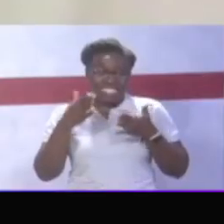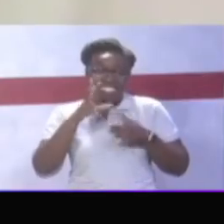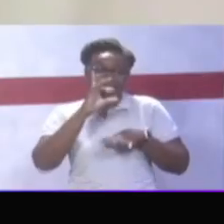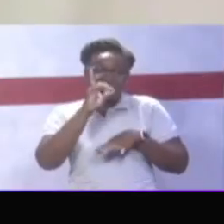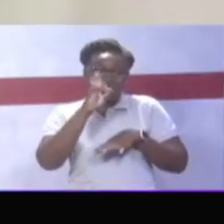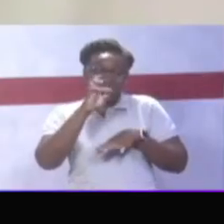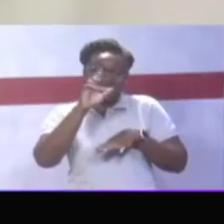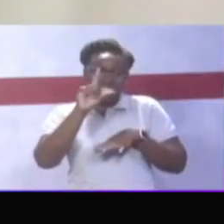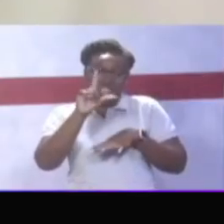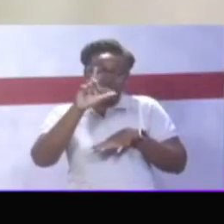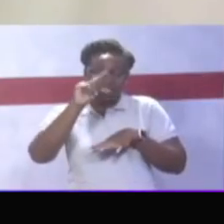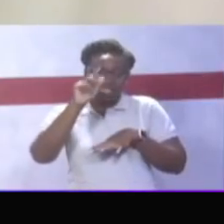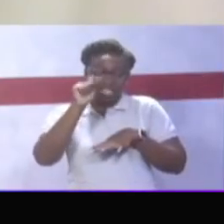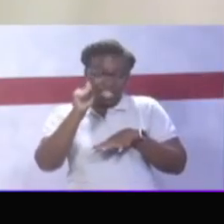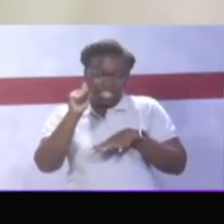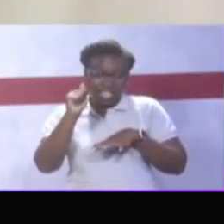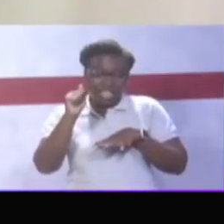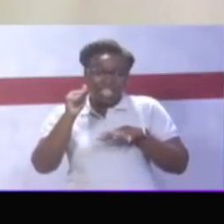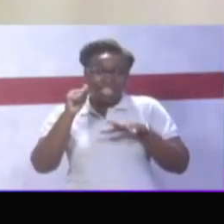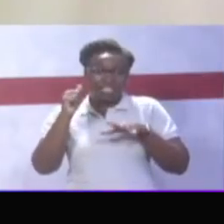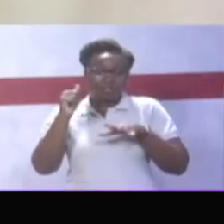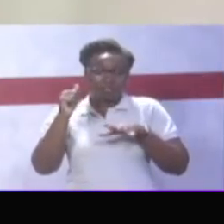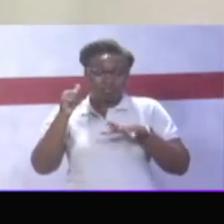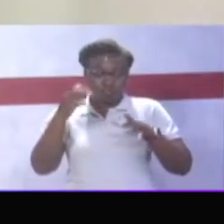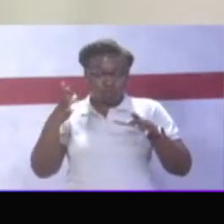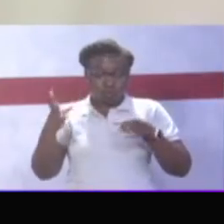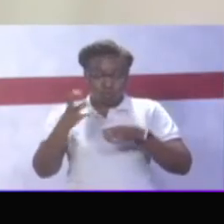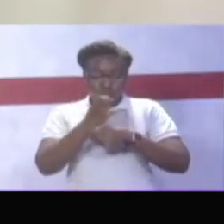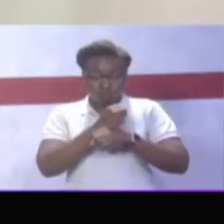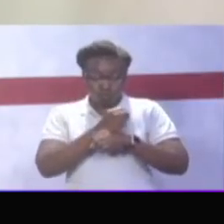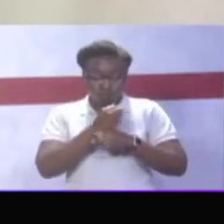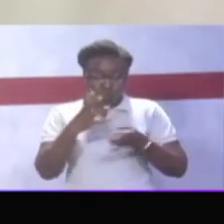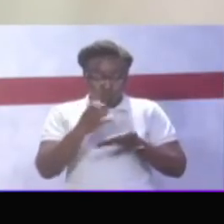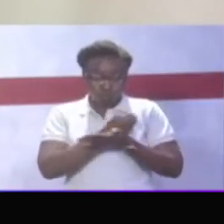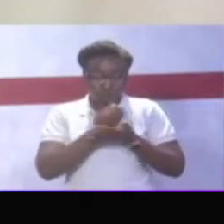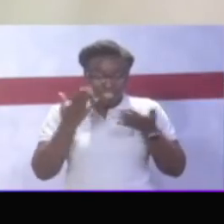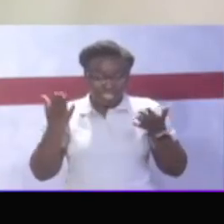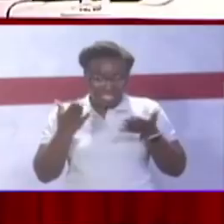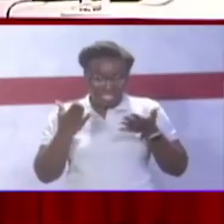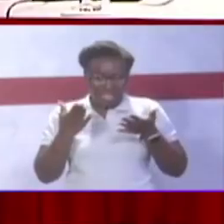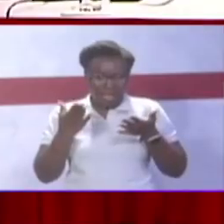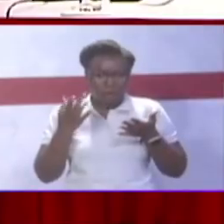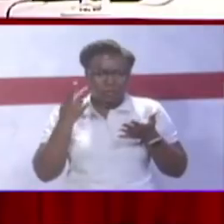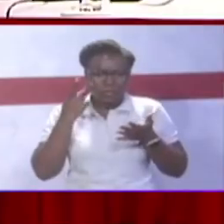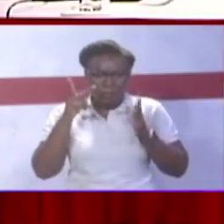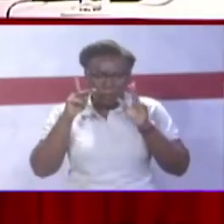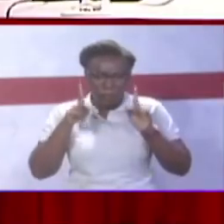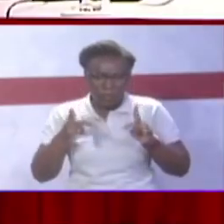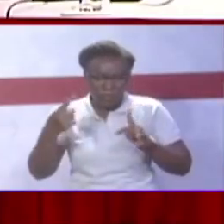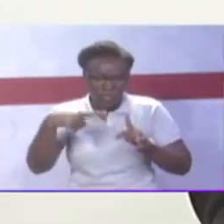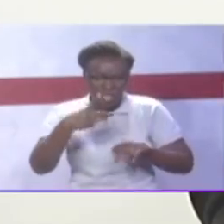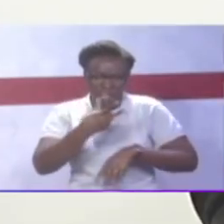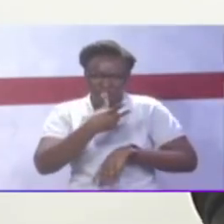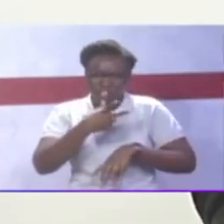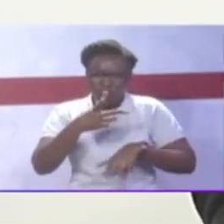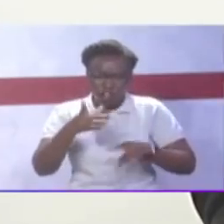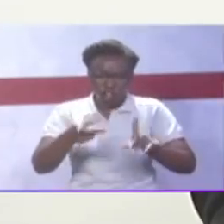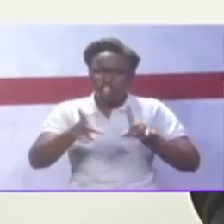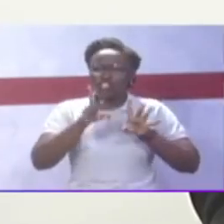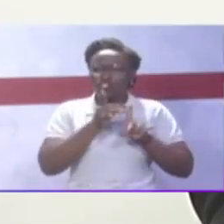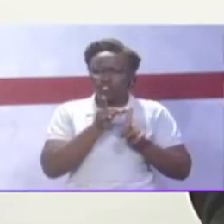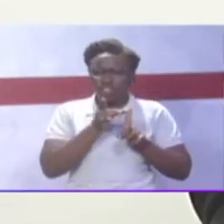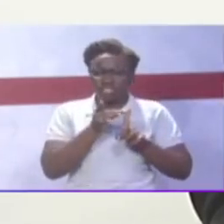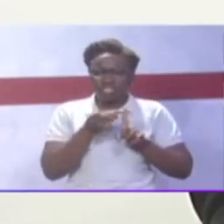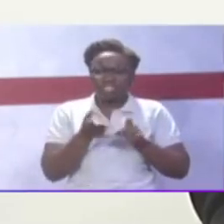where persons had COVID-19 before and then contracted the Delta variant. So as far as we could tell, none of the infections were